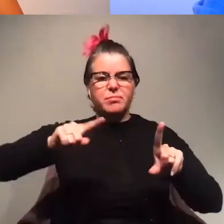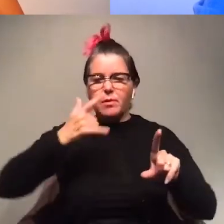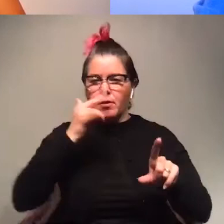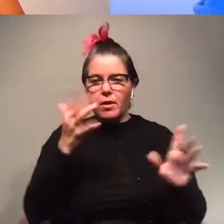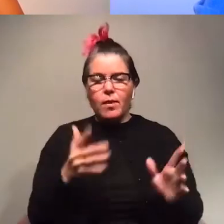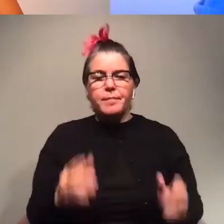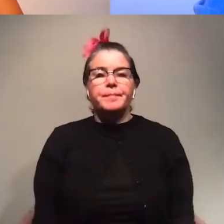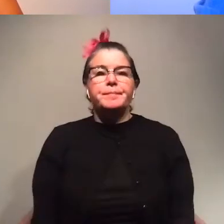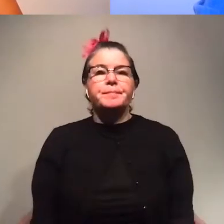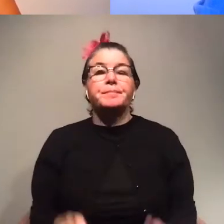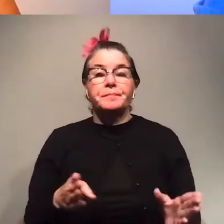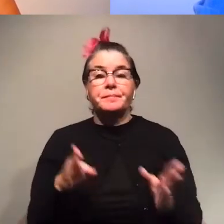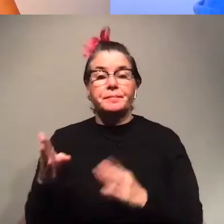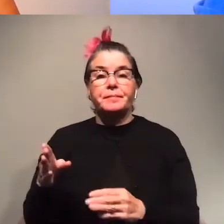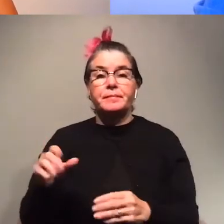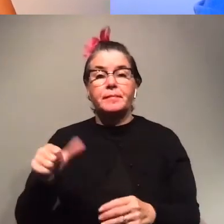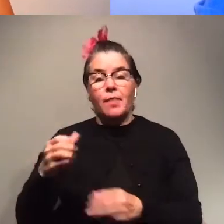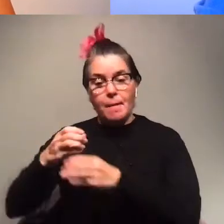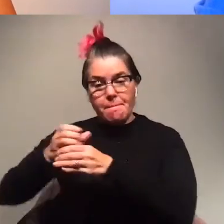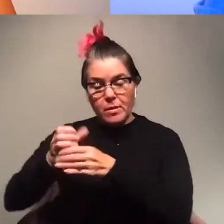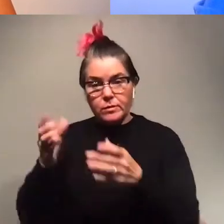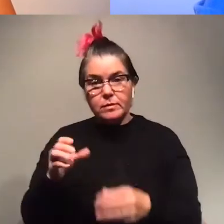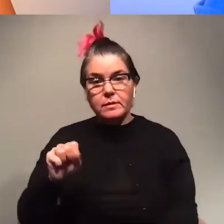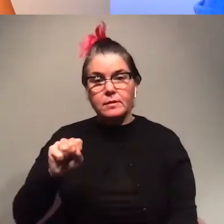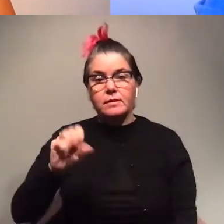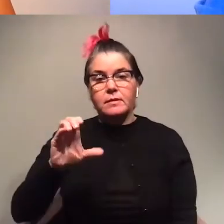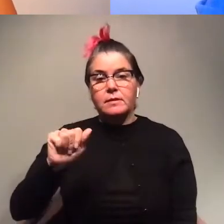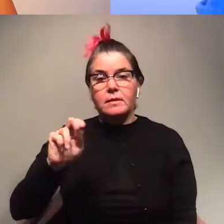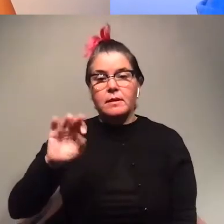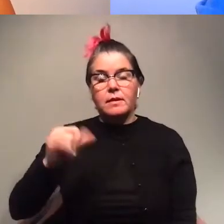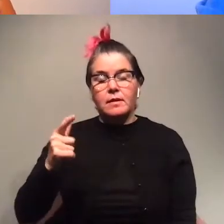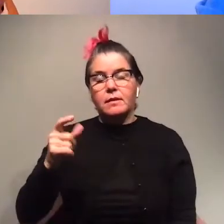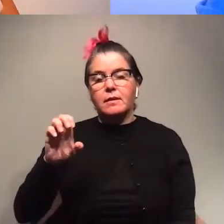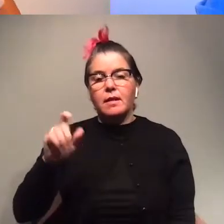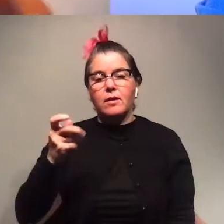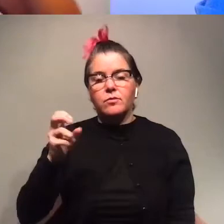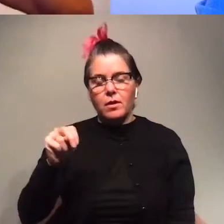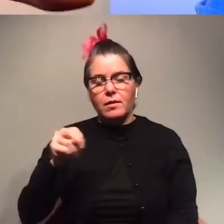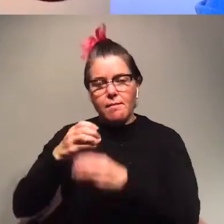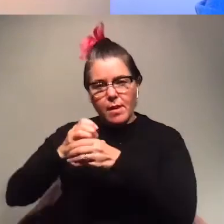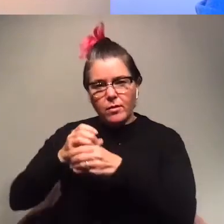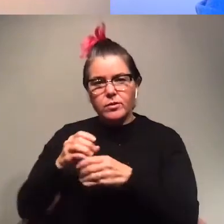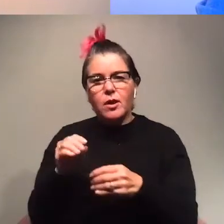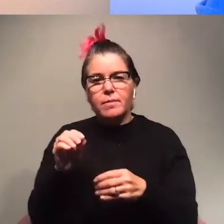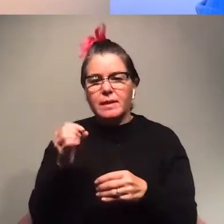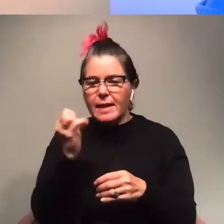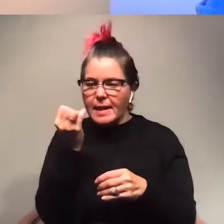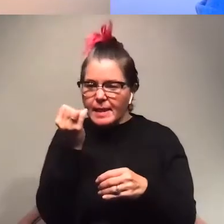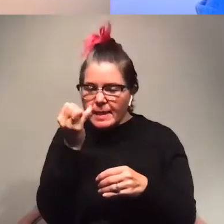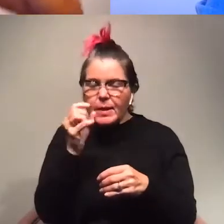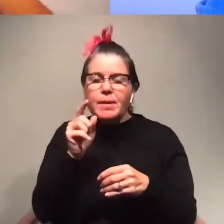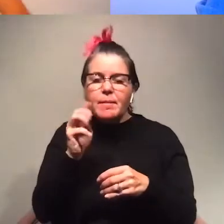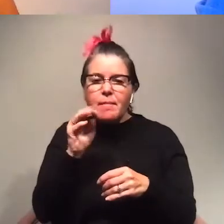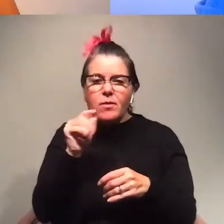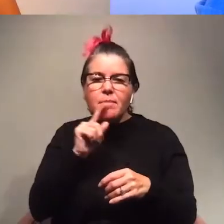For another like actual microscope is the scanning electron microscope, where you just kind of like put it really tiny microplastics on like a